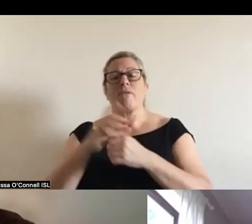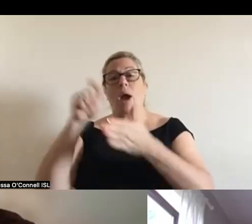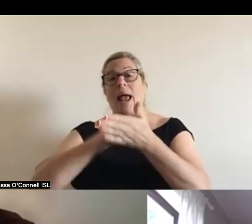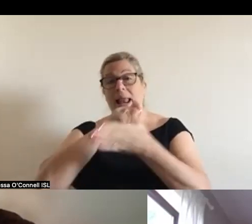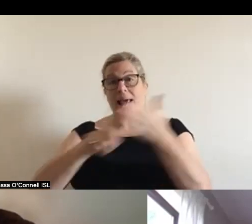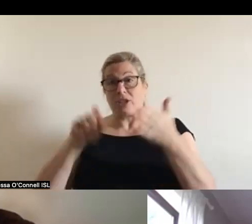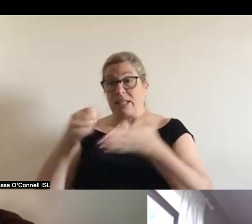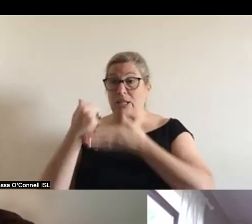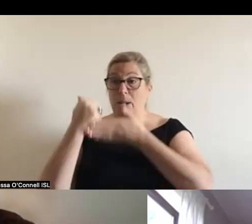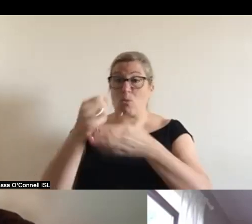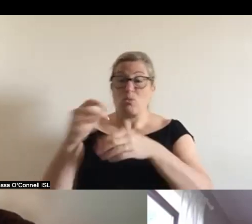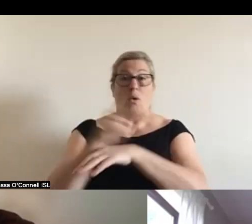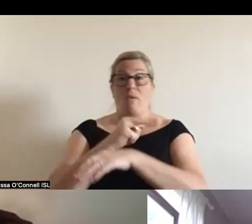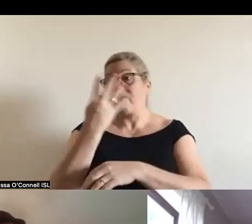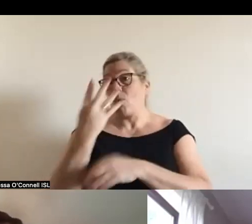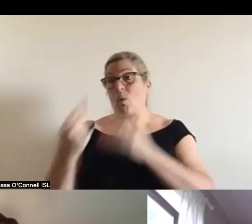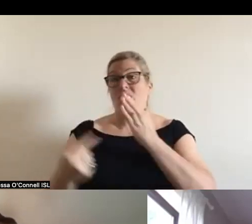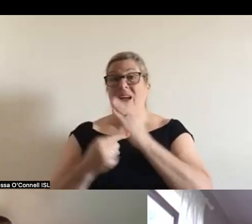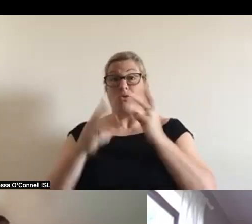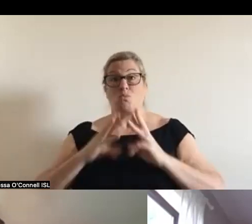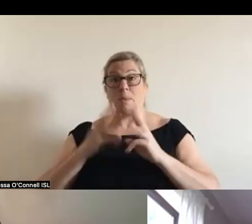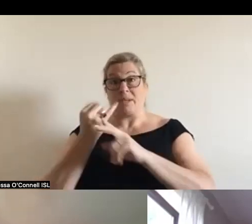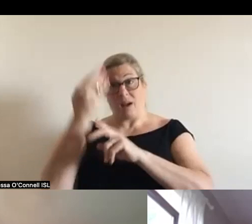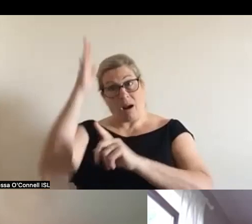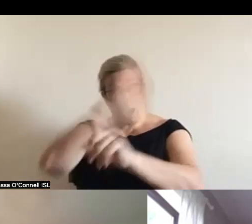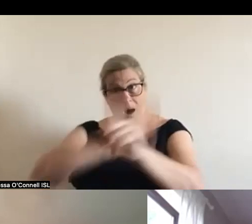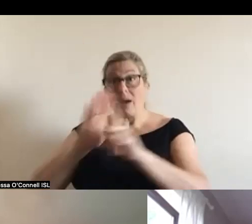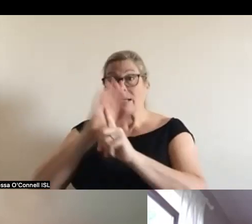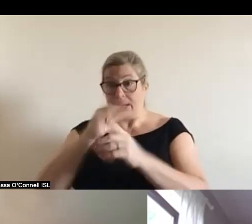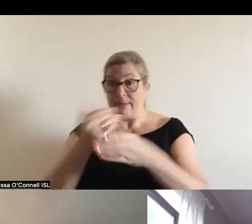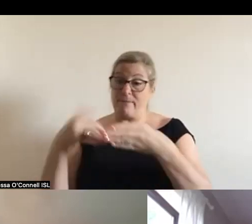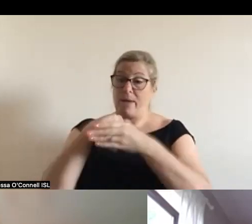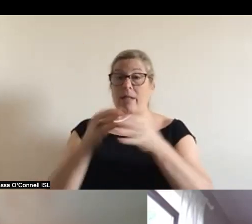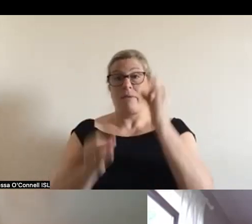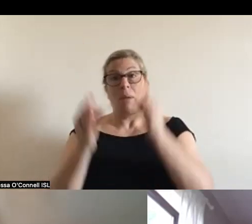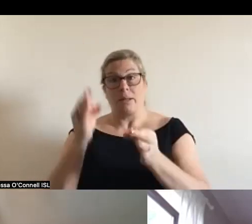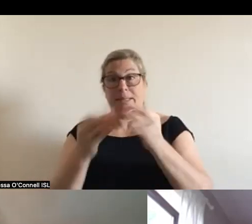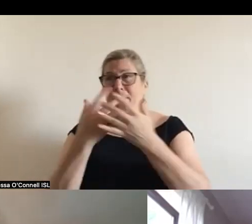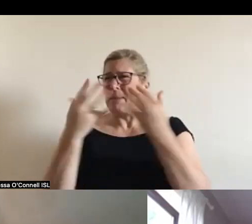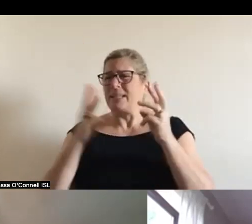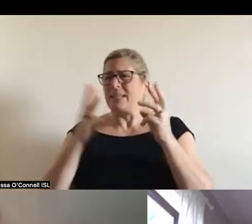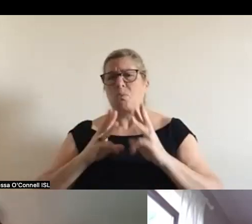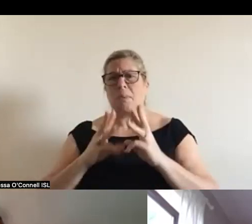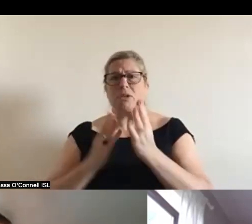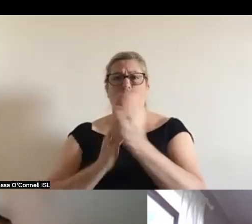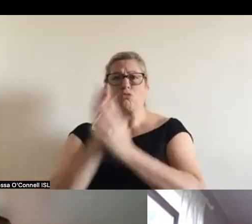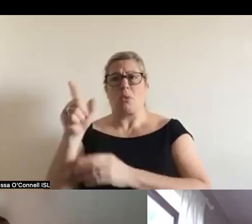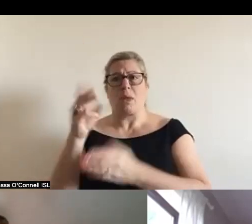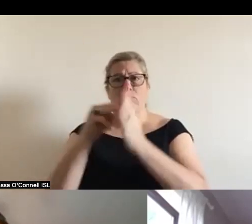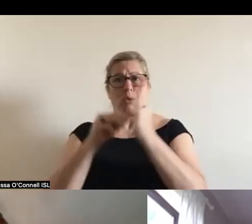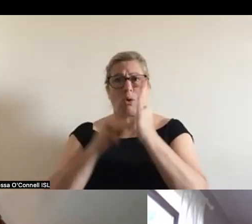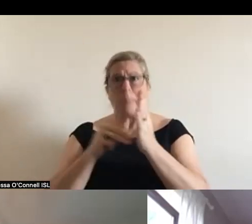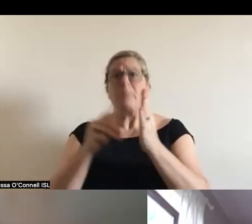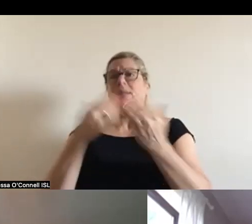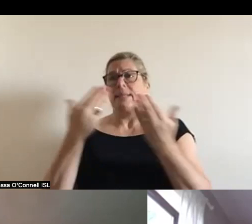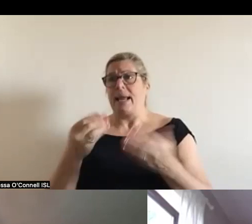supported over 4,000 women from all over Ireland to enter and succeed in politics. Many women who've come through their programs now sit on councils in